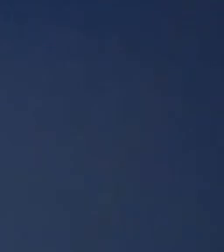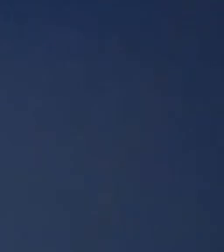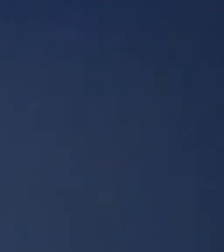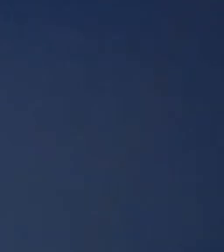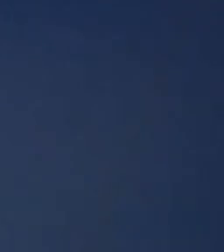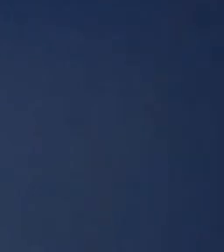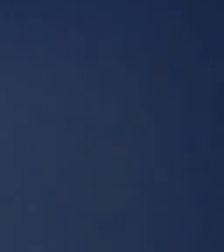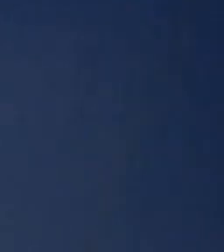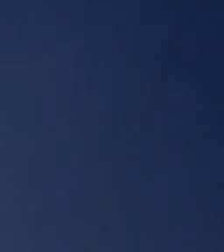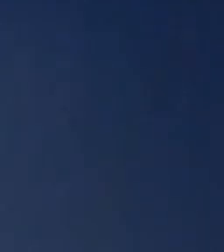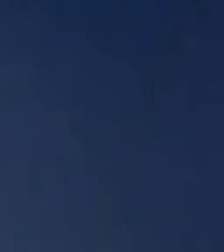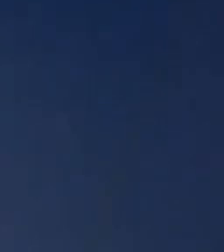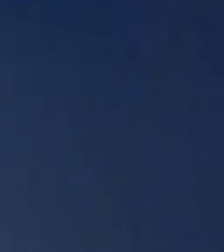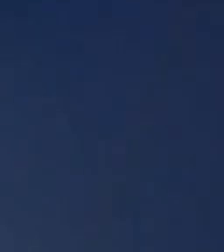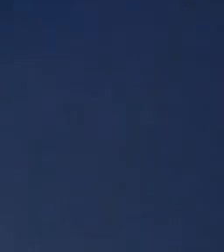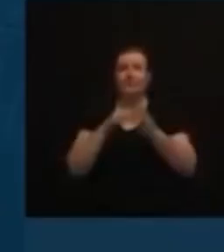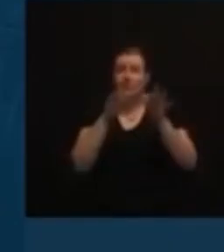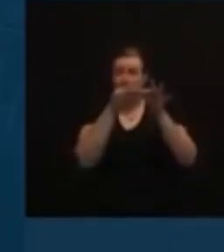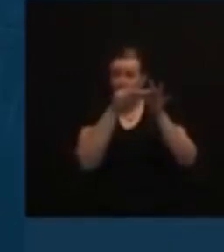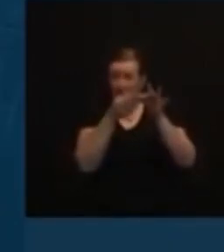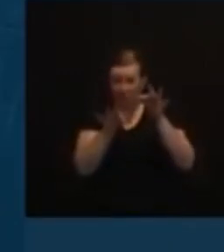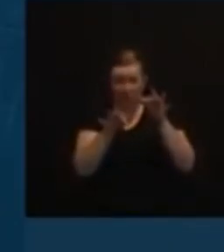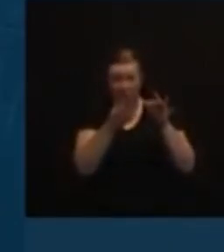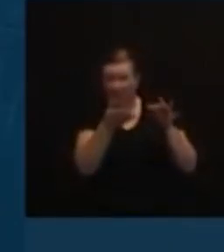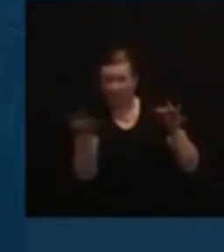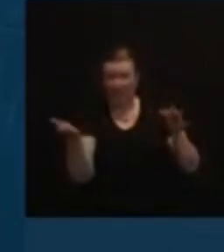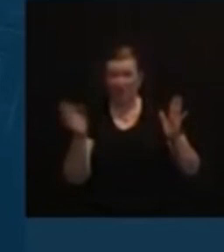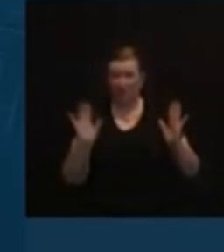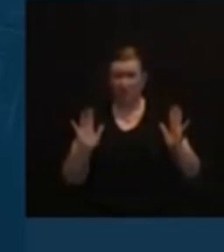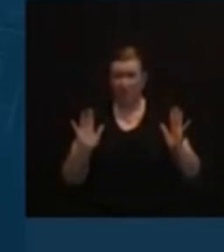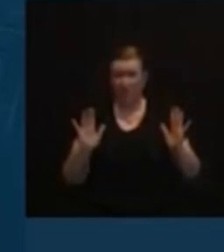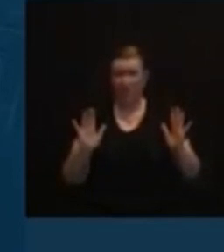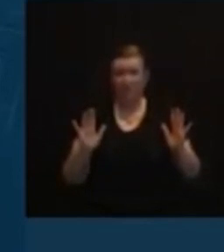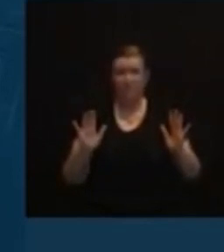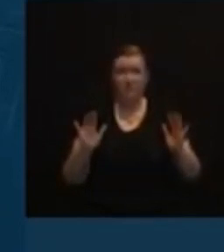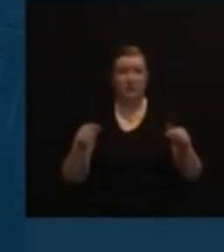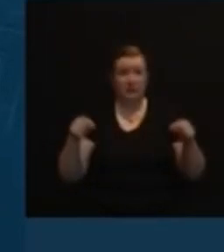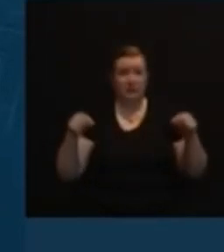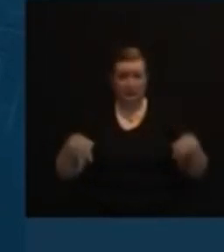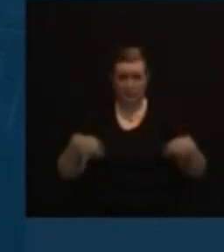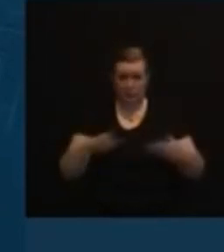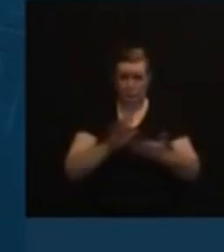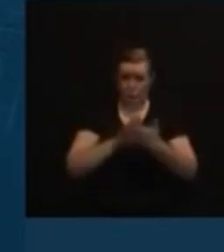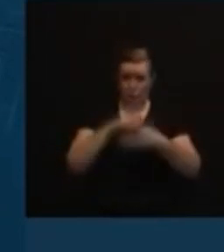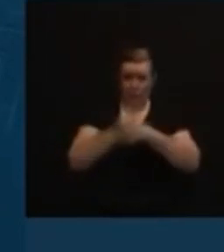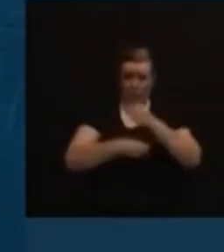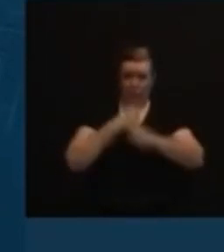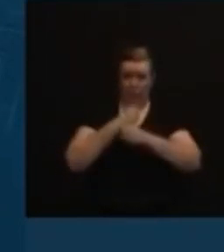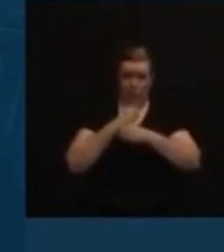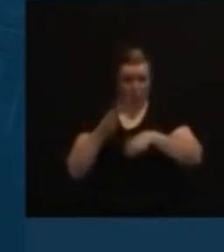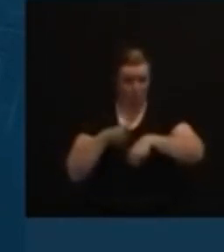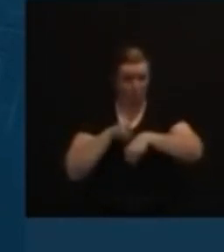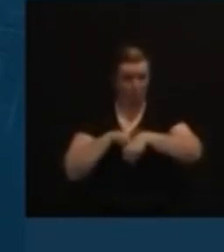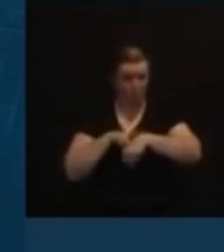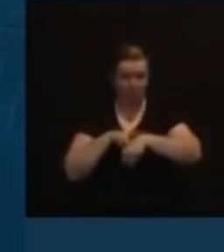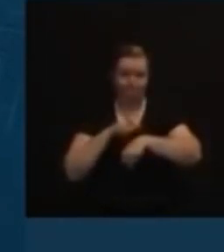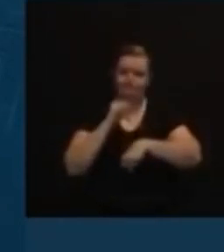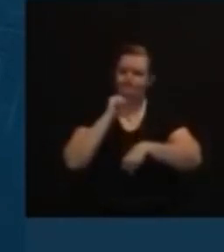how the new school year can safely start. Not only will this not be a normal school year, furthermore, there is